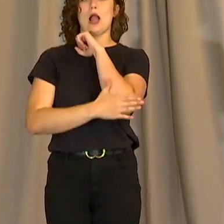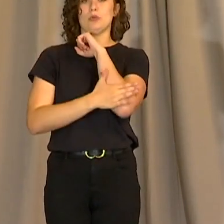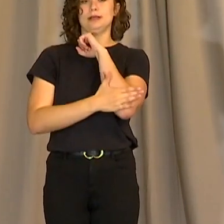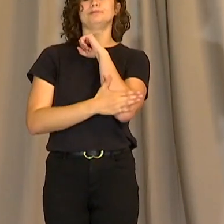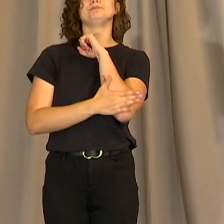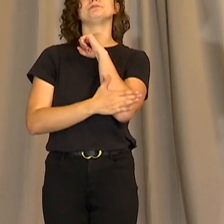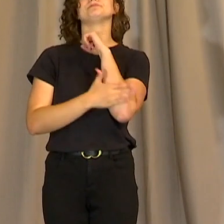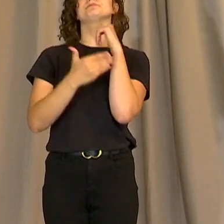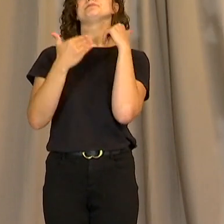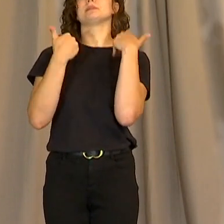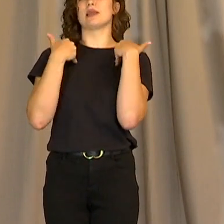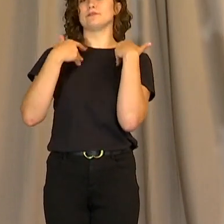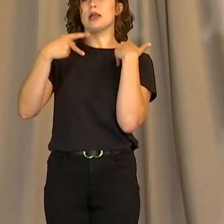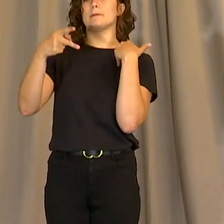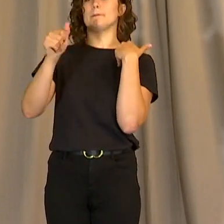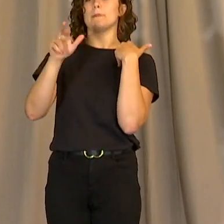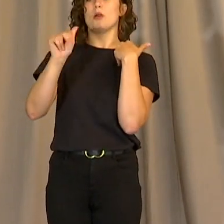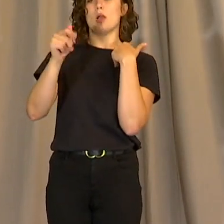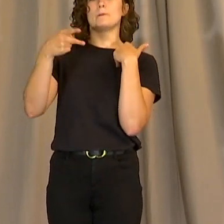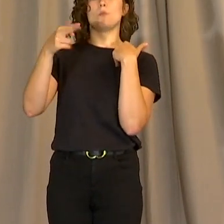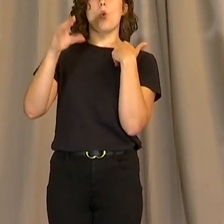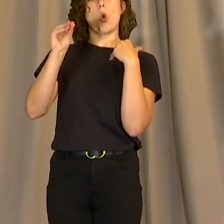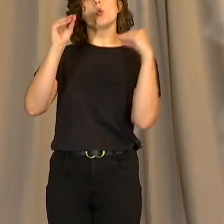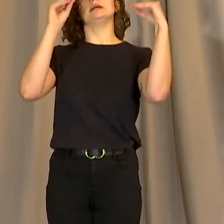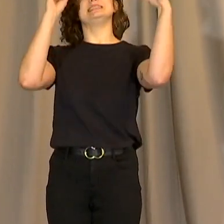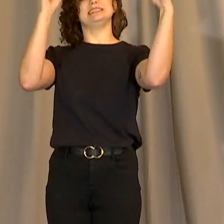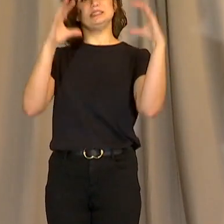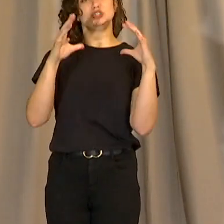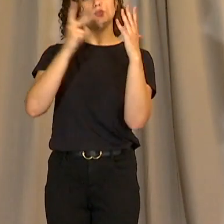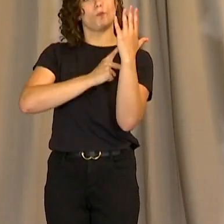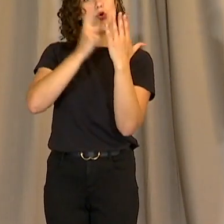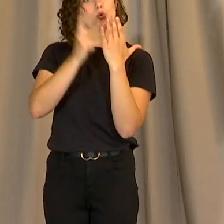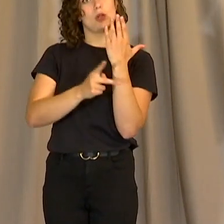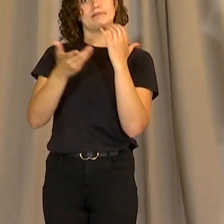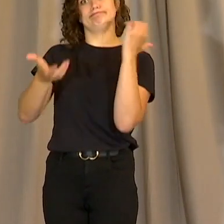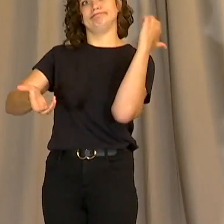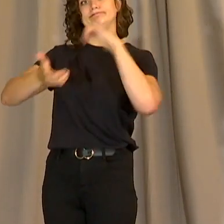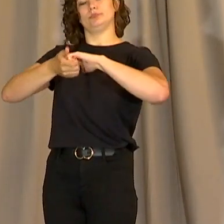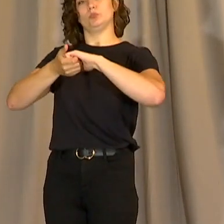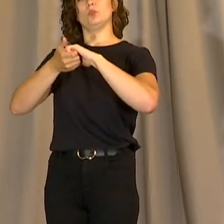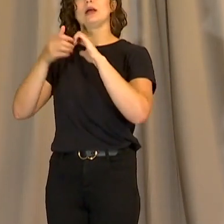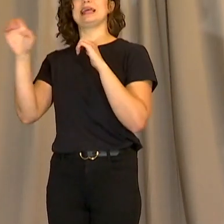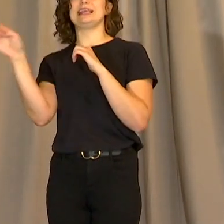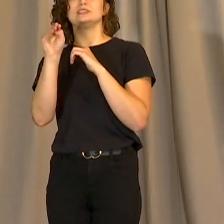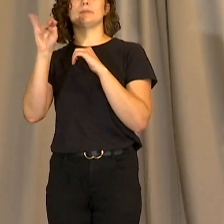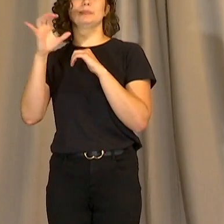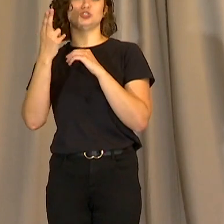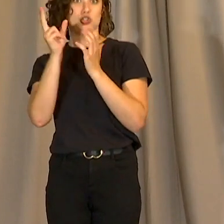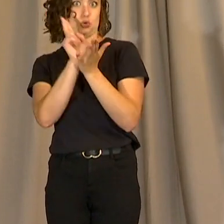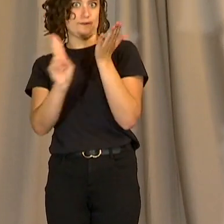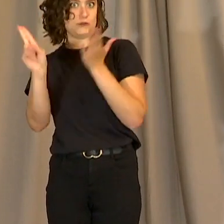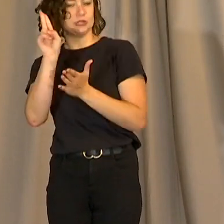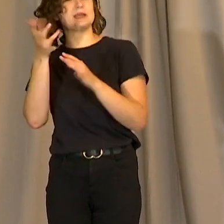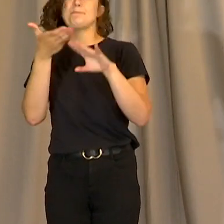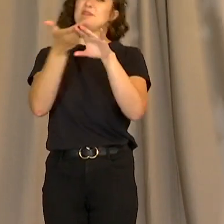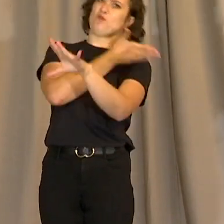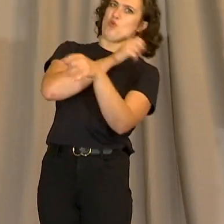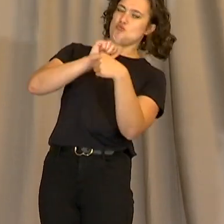pair pro to teacher program that has going on with Eastern Michigan University prior to the pandemic. The